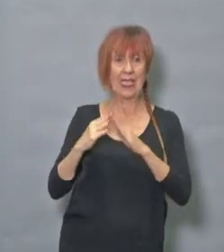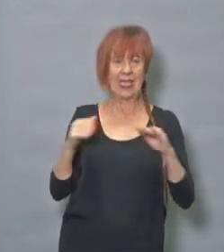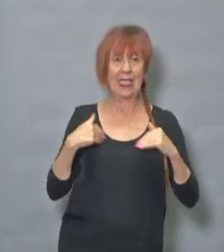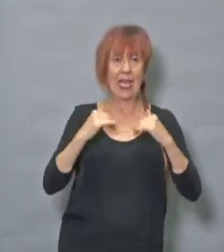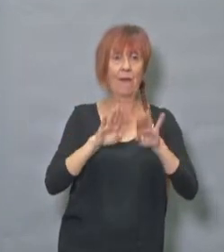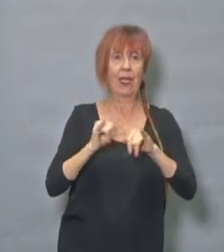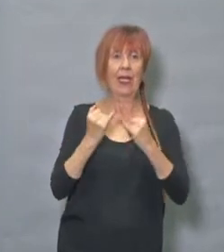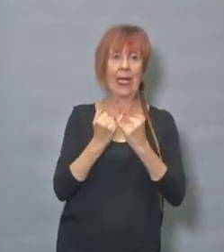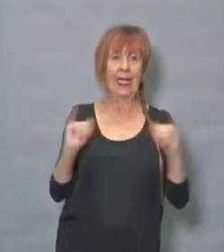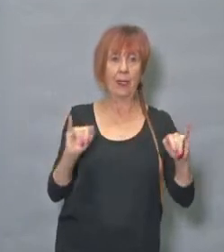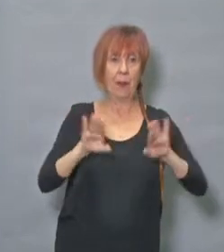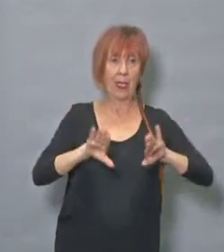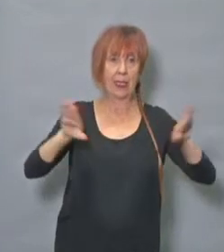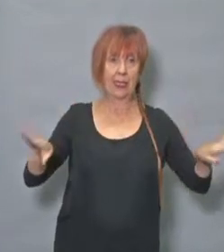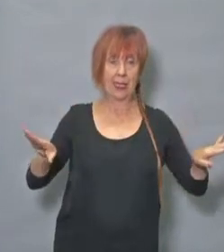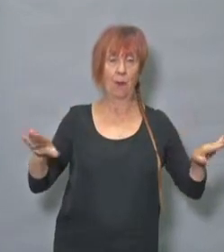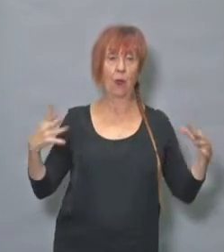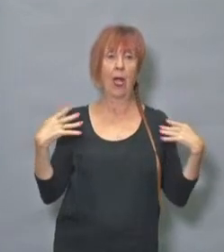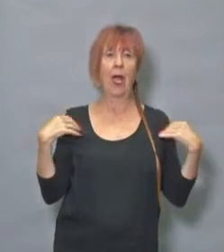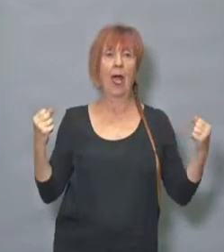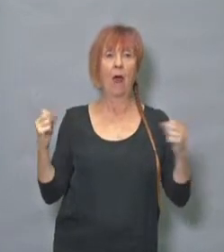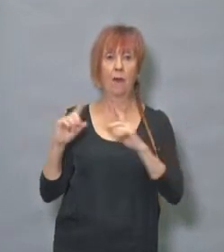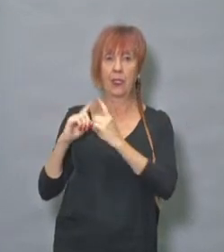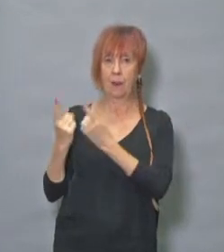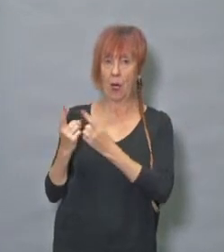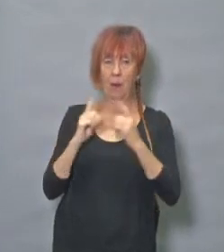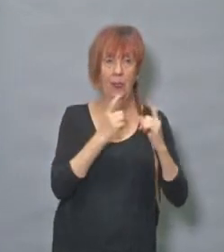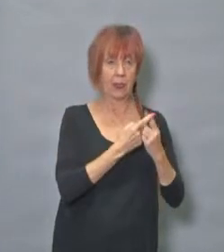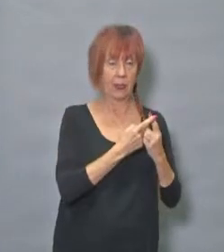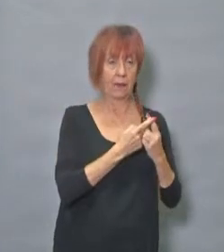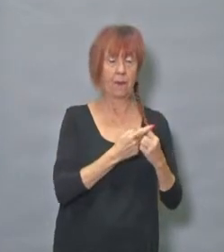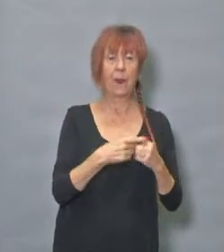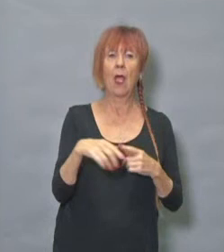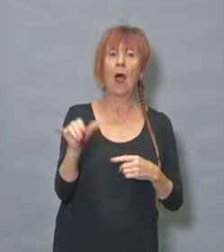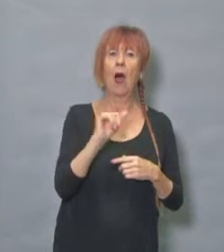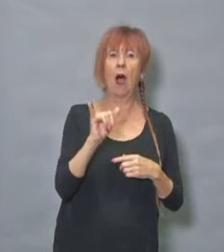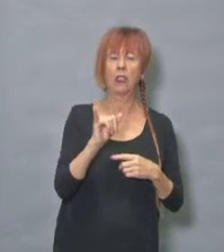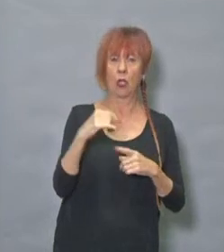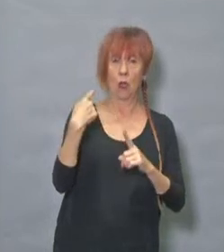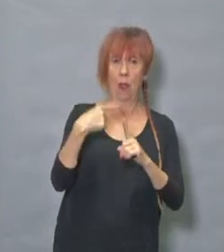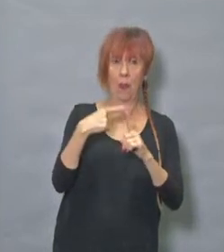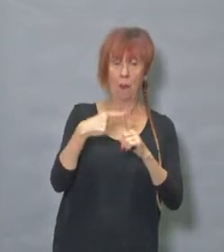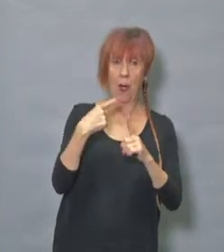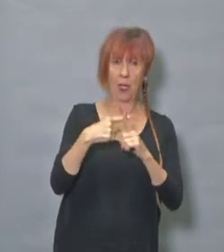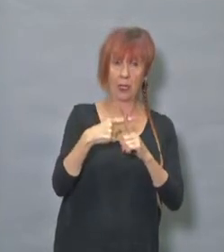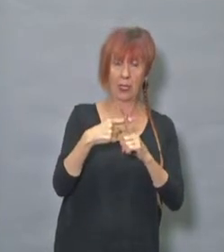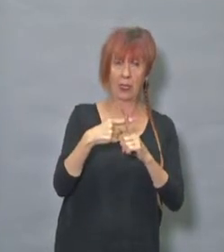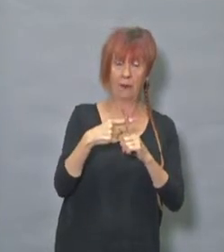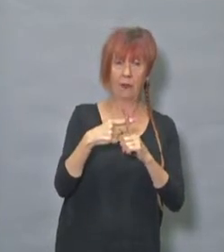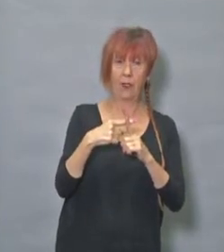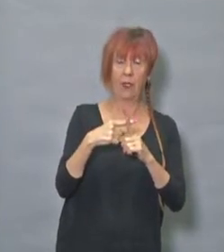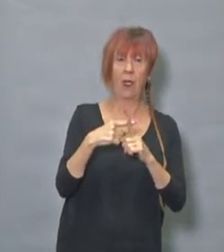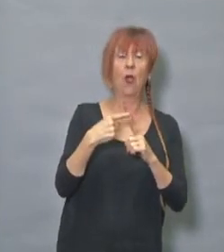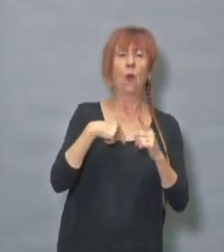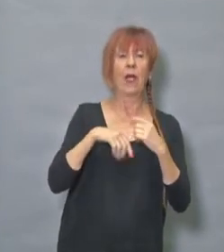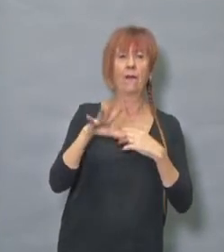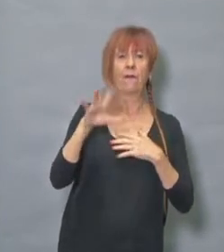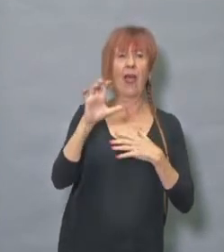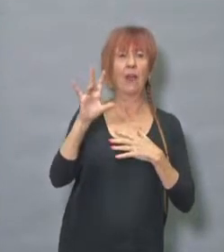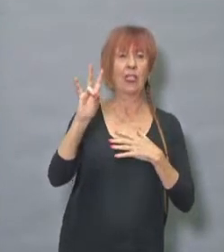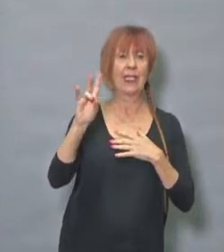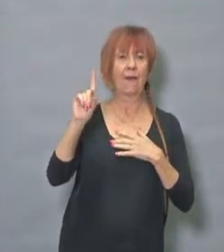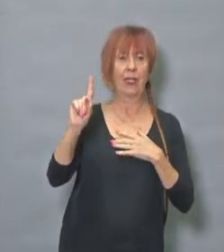health departments. We're also reporting among the positive cases, there are 571 confirmed